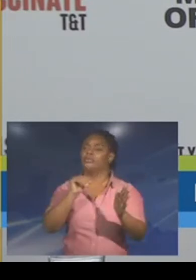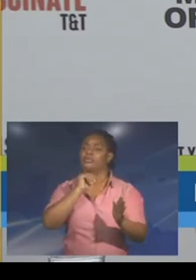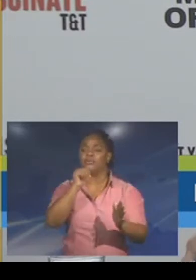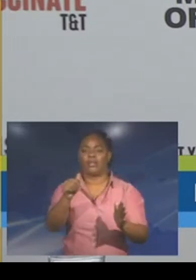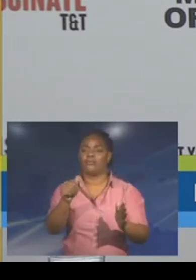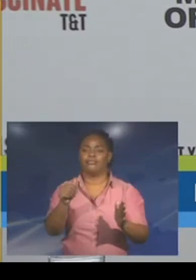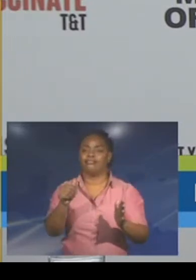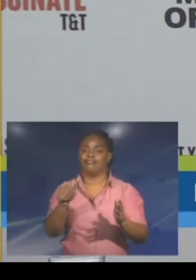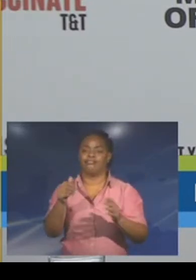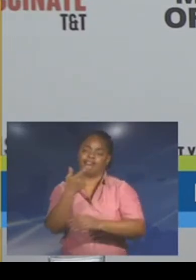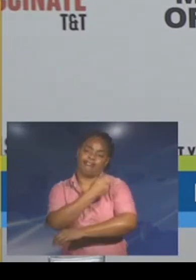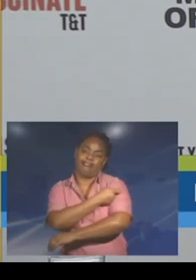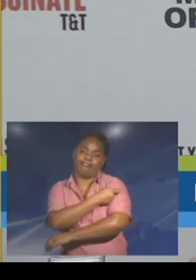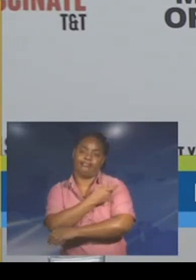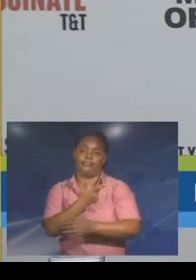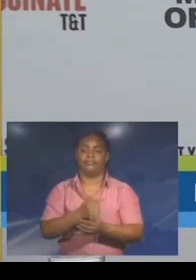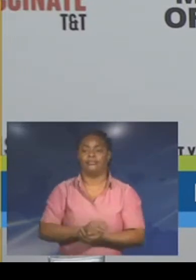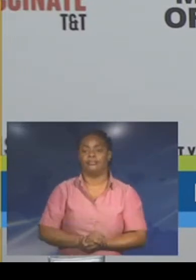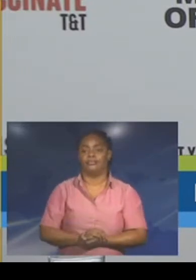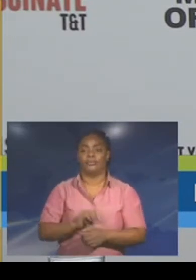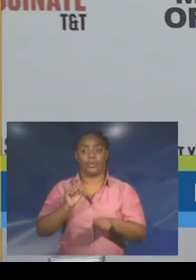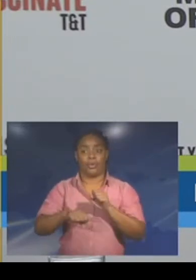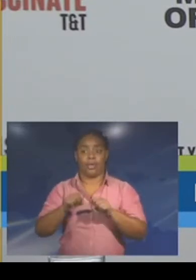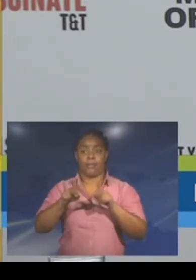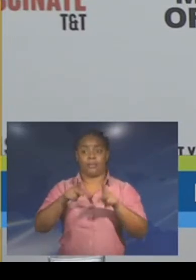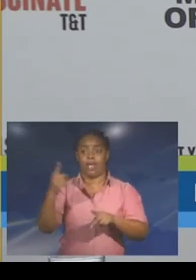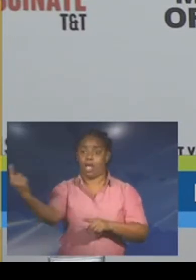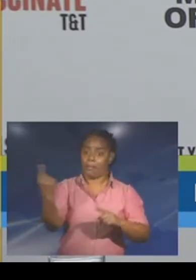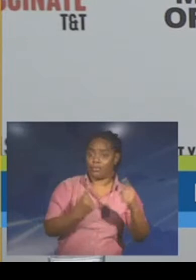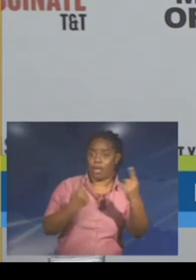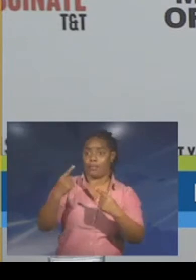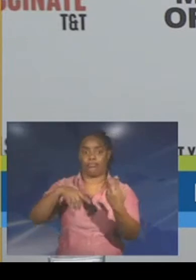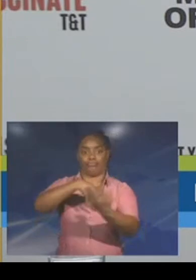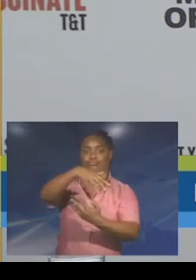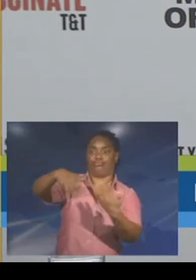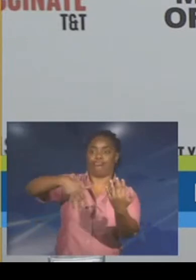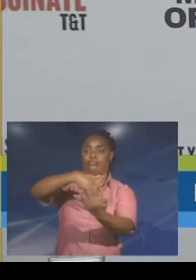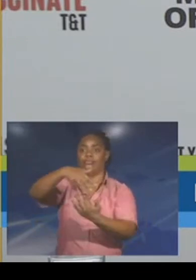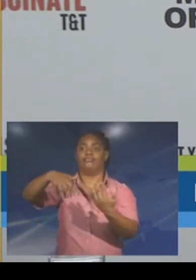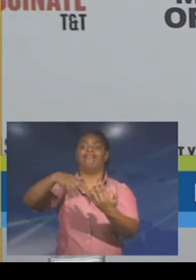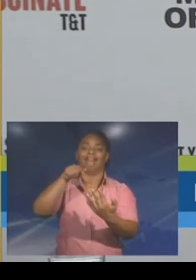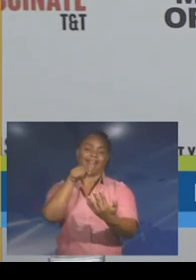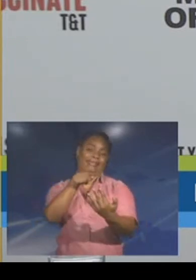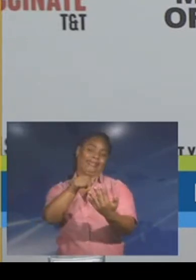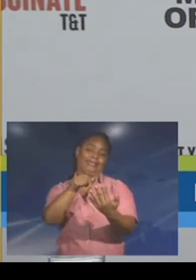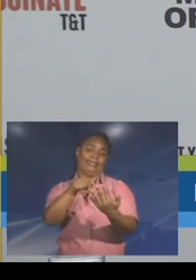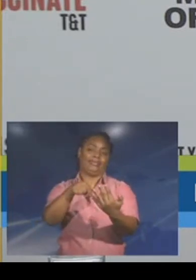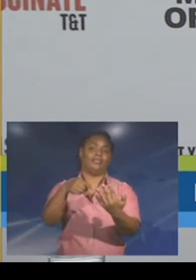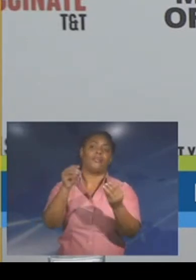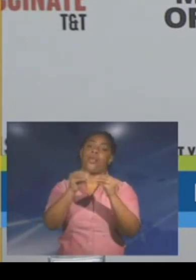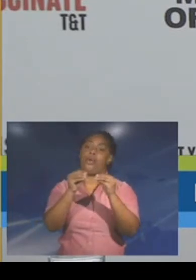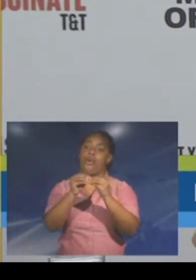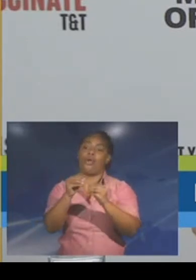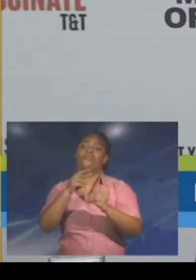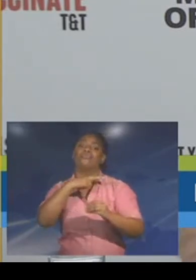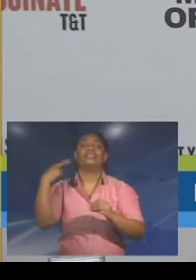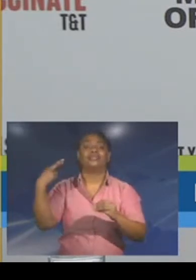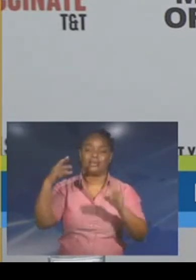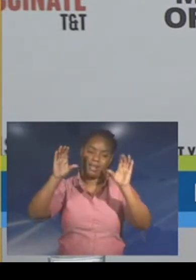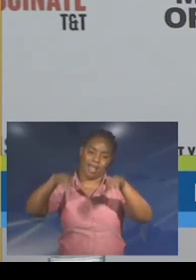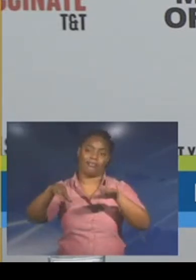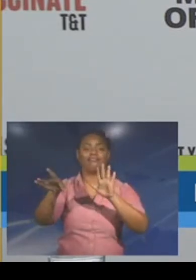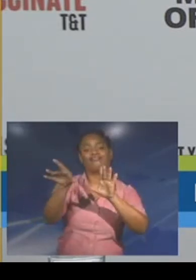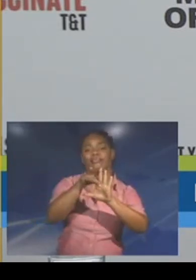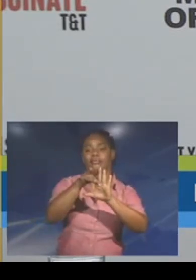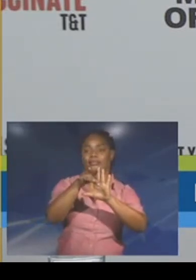assuming a little more risk in contracting COVID. So, Al, that is where we are. So,